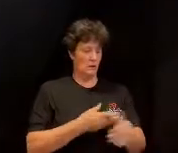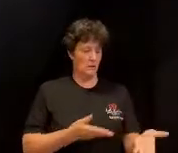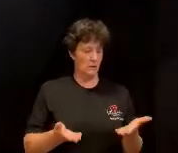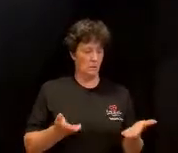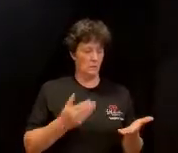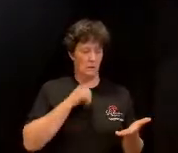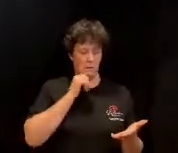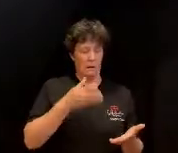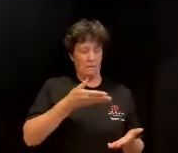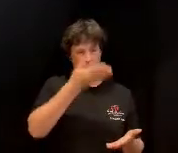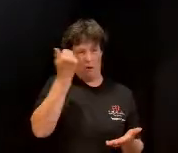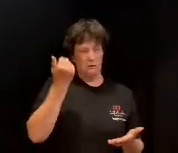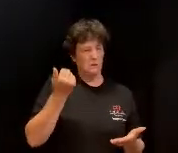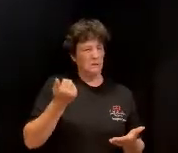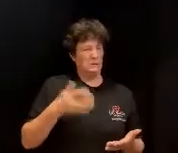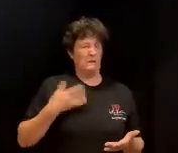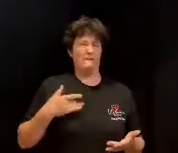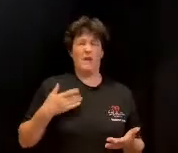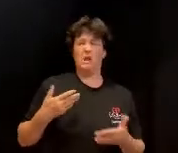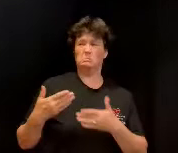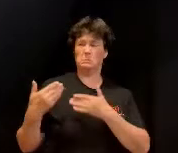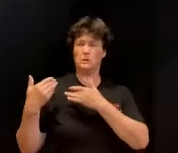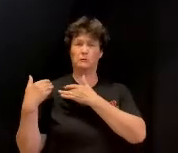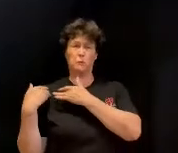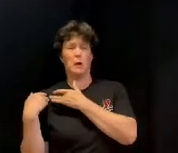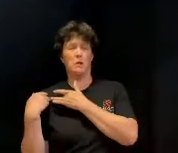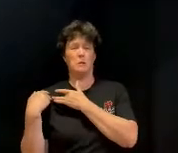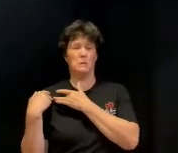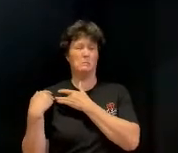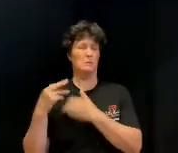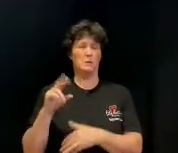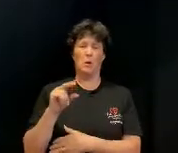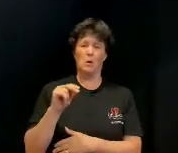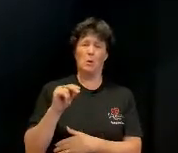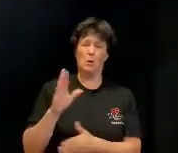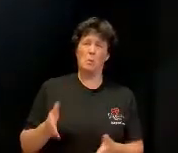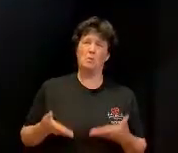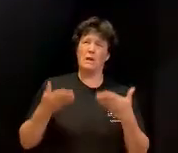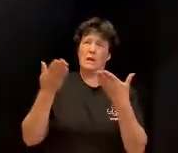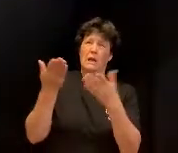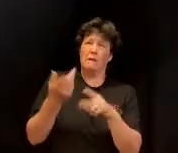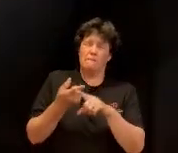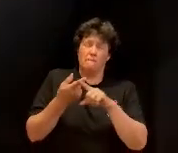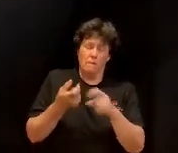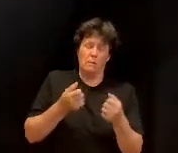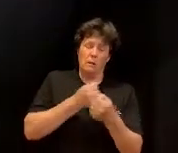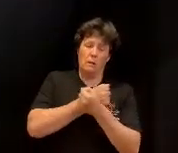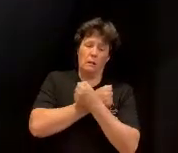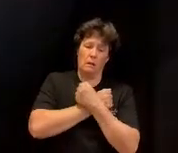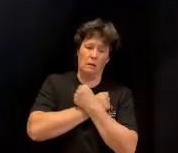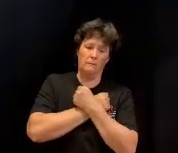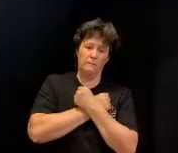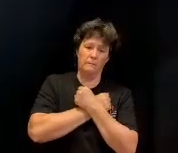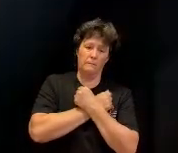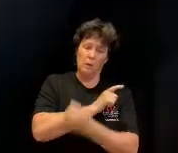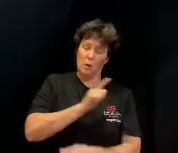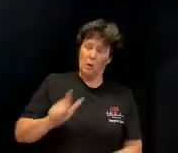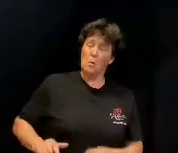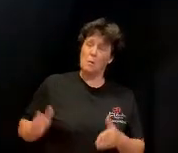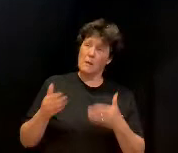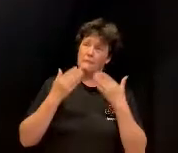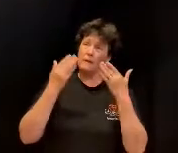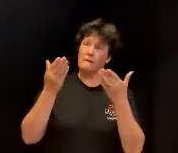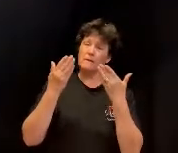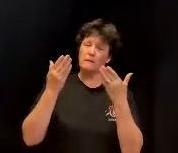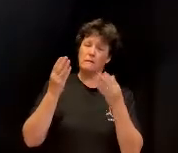to or you're a God that's just demanding something, but God, we give out of love tonight. And Lord, we thank you as we give